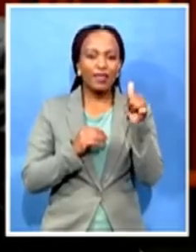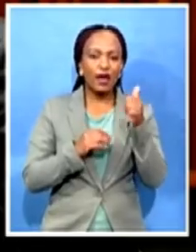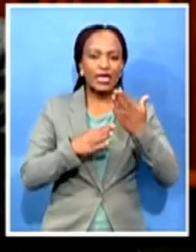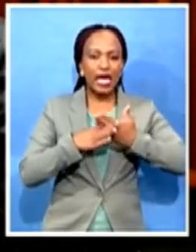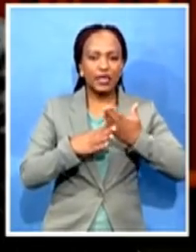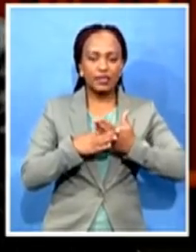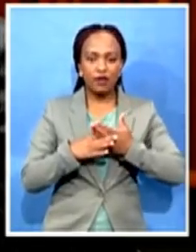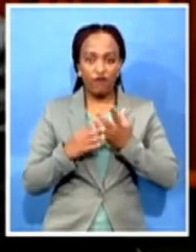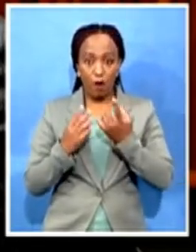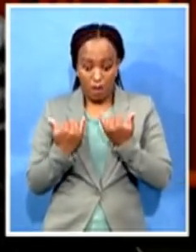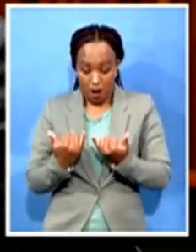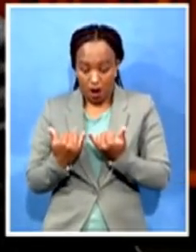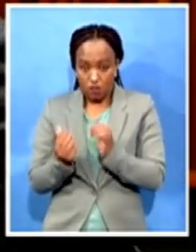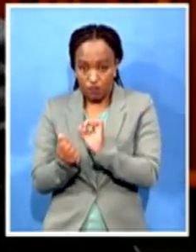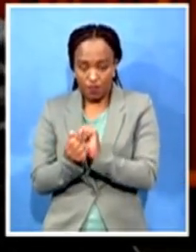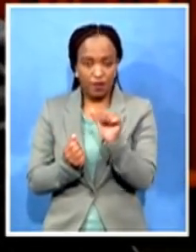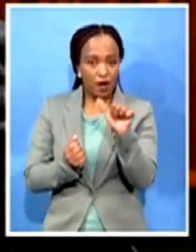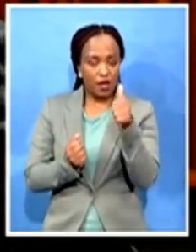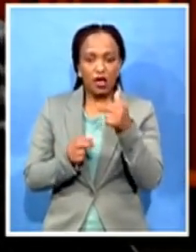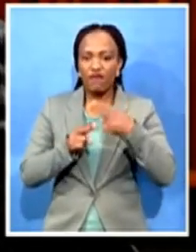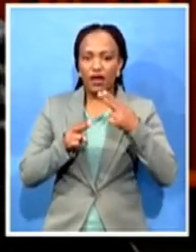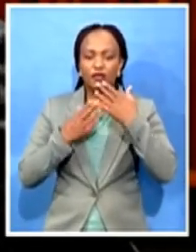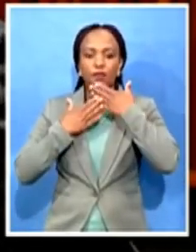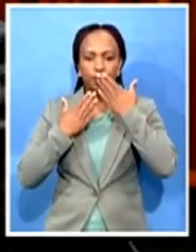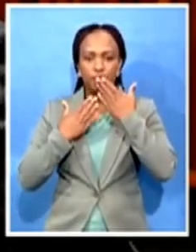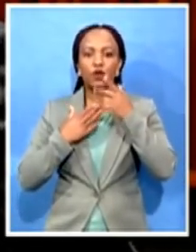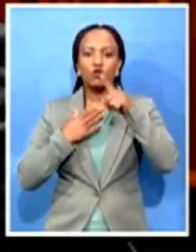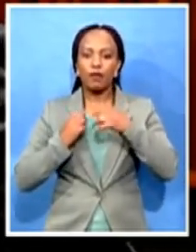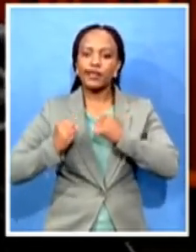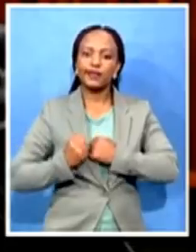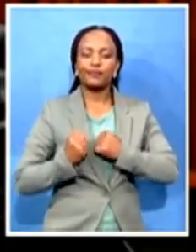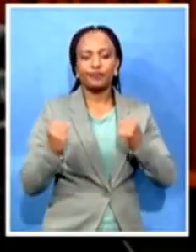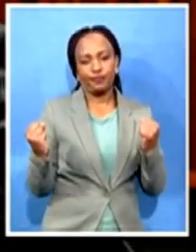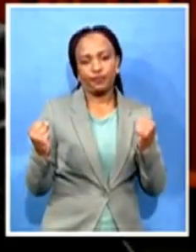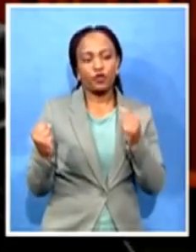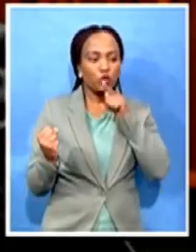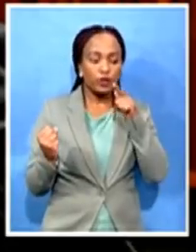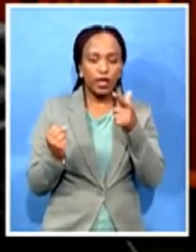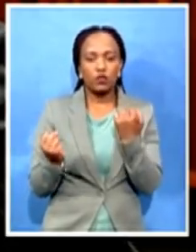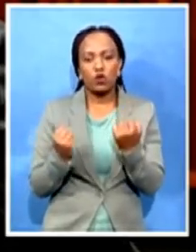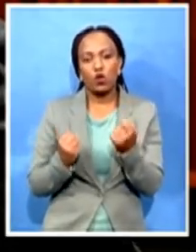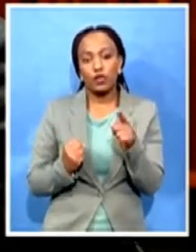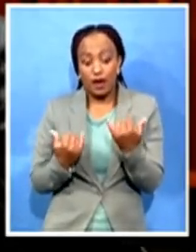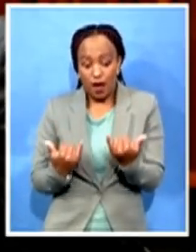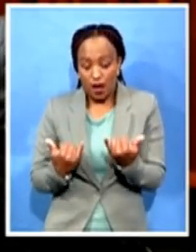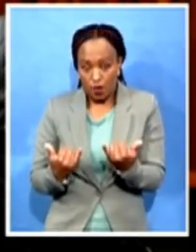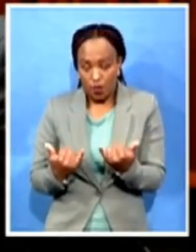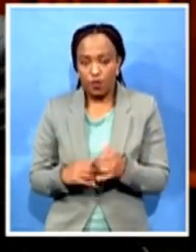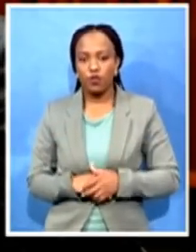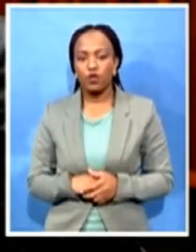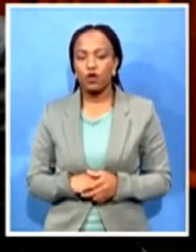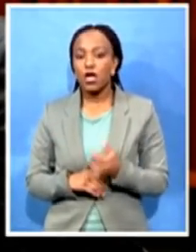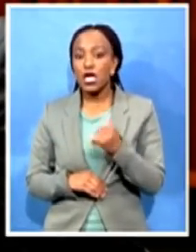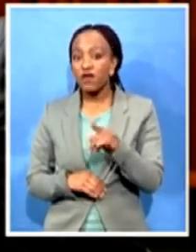yet finalised matters, you need to also disclose that information to this court now. Should you fail to disclose such information or